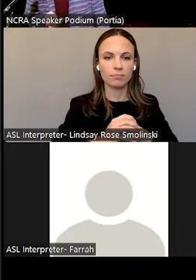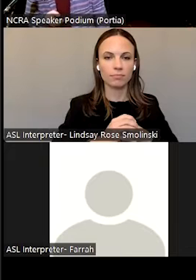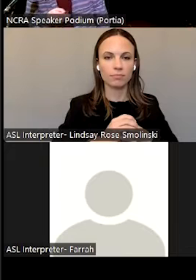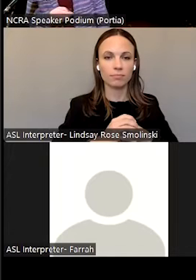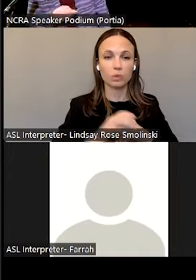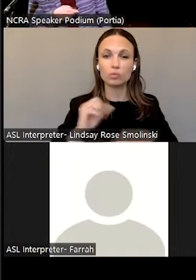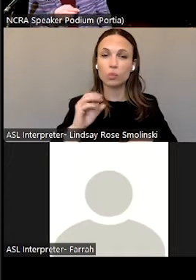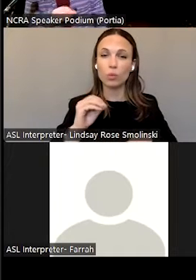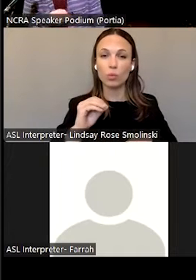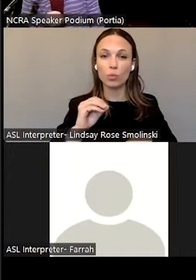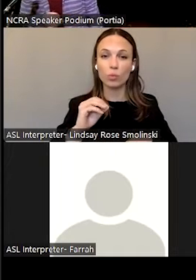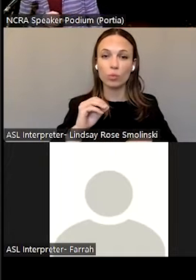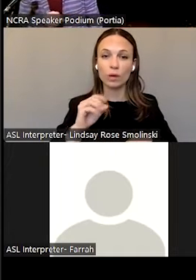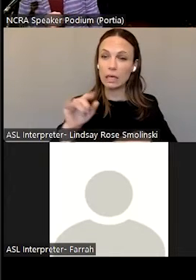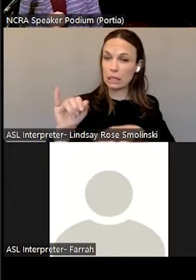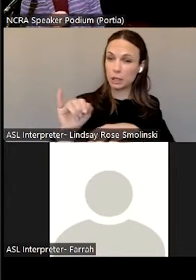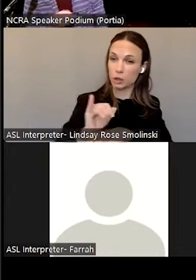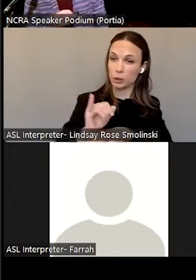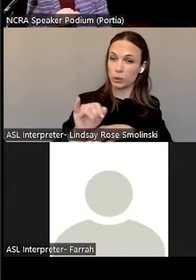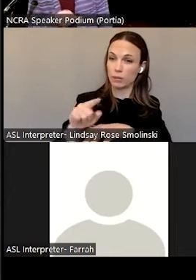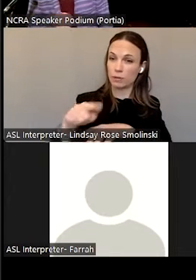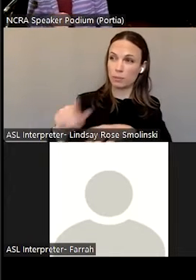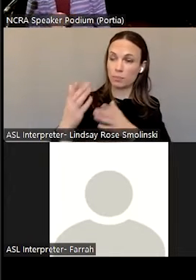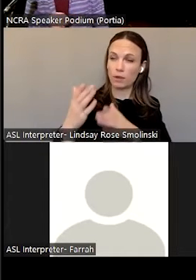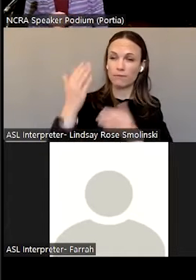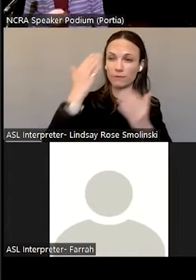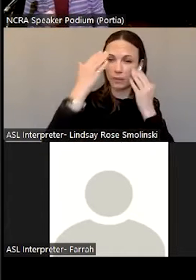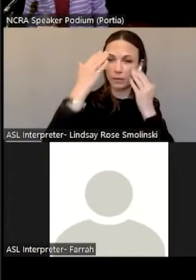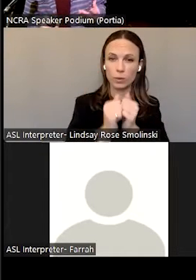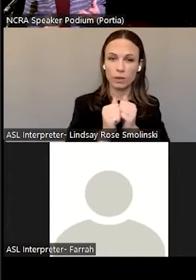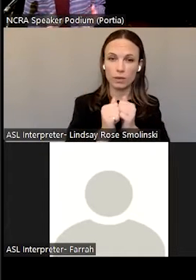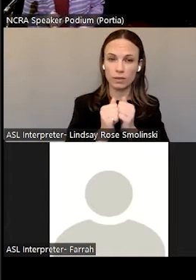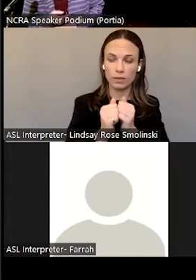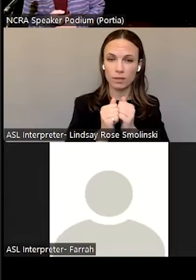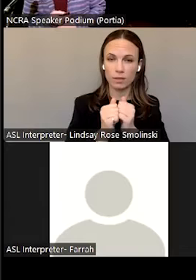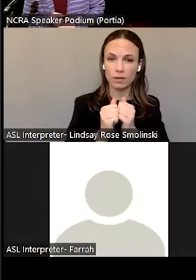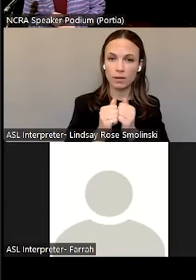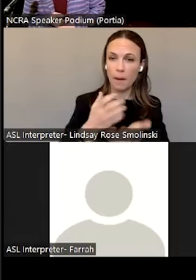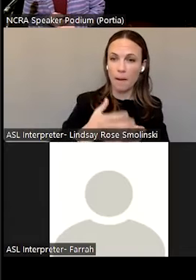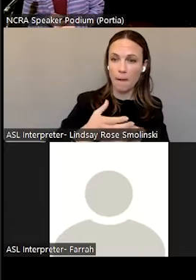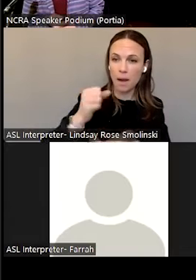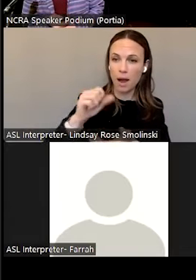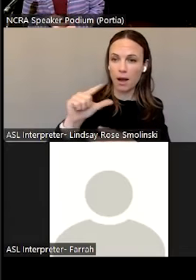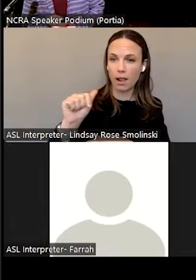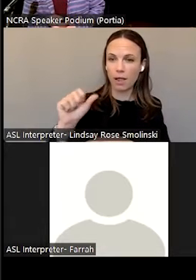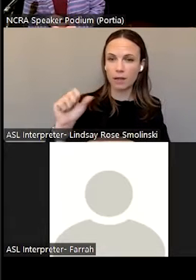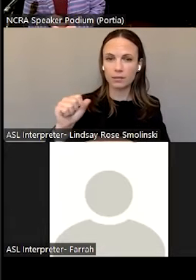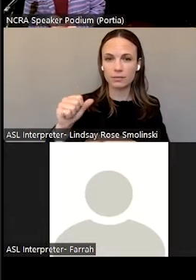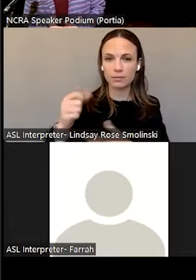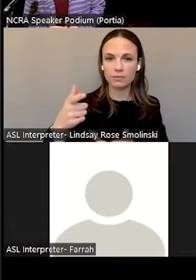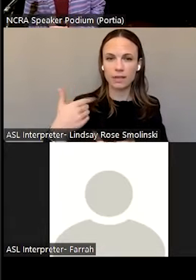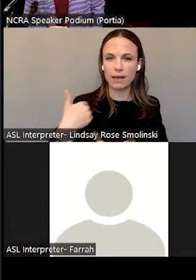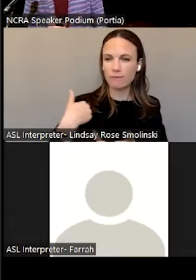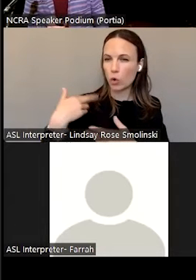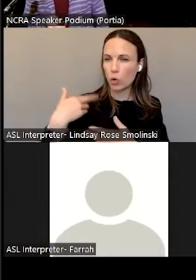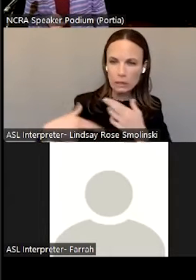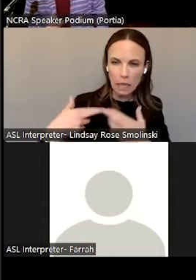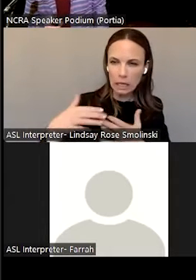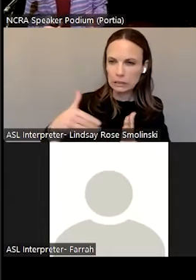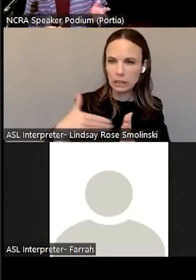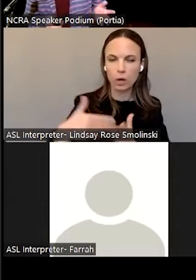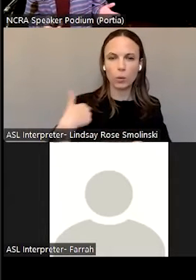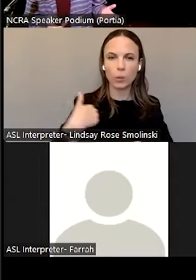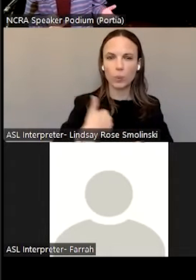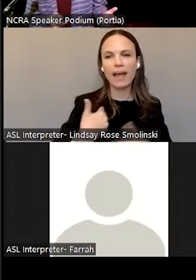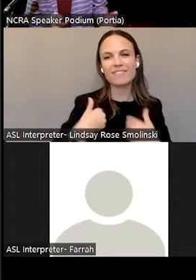So you in the industry are probably very familiar with bottle glass, cullet. You have the recycling center. We have a